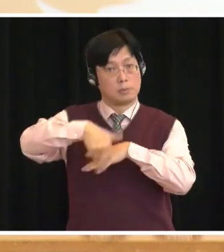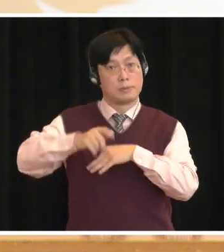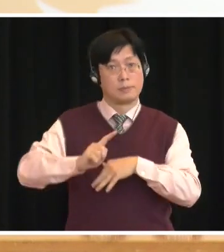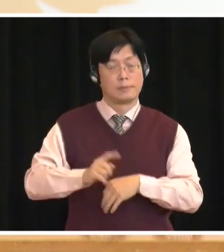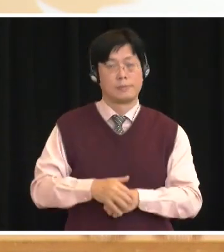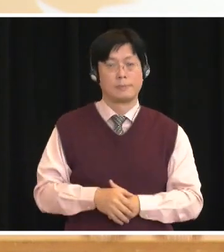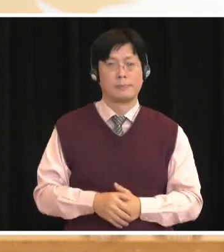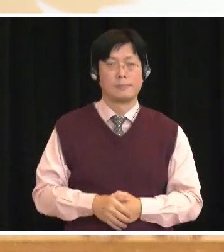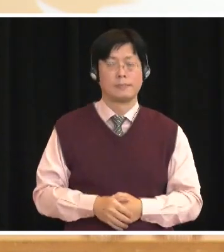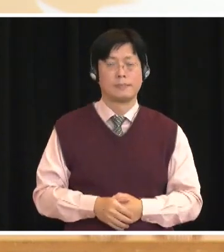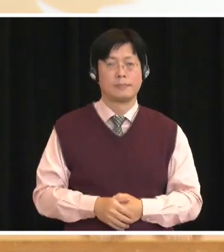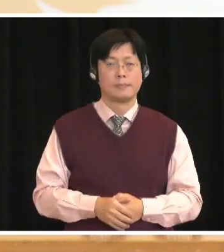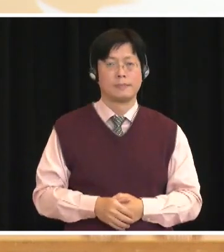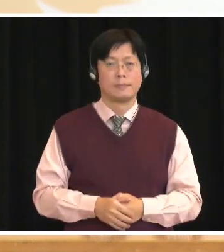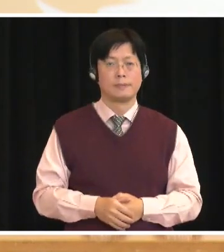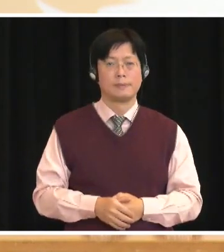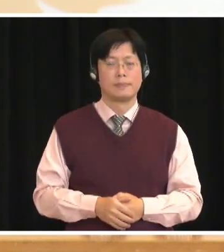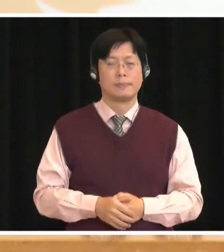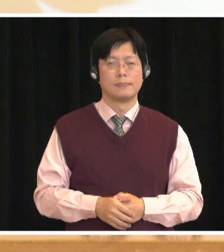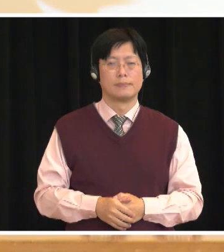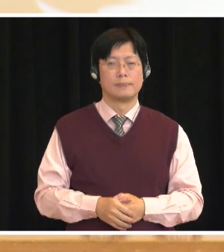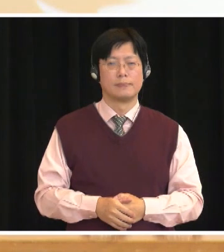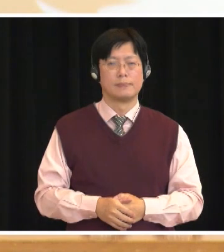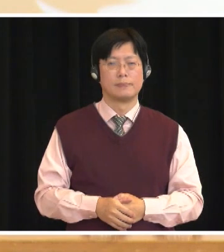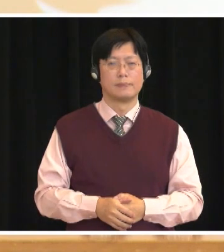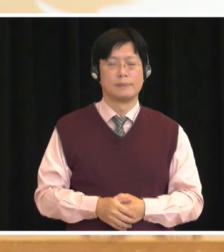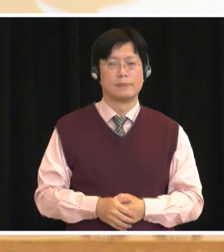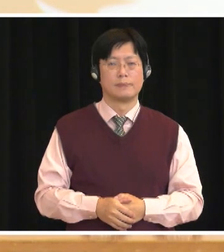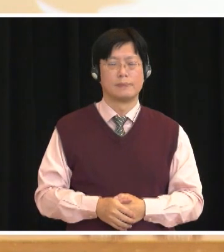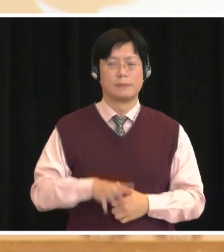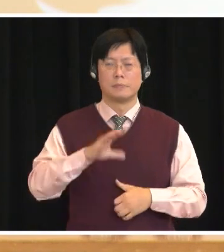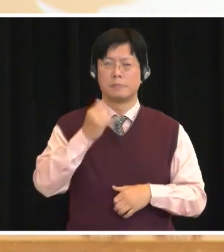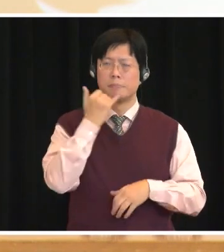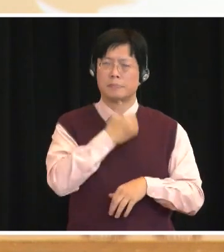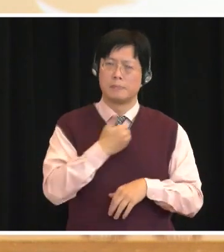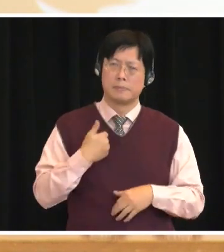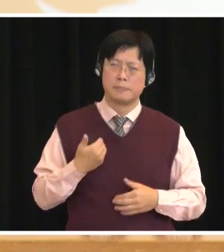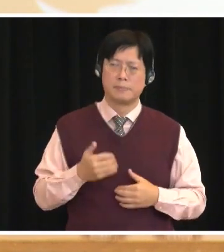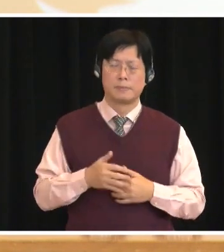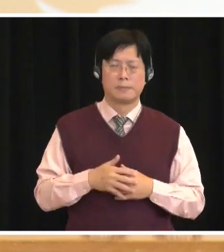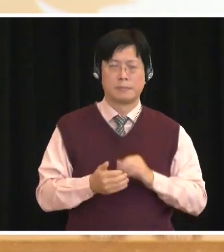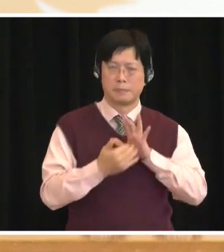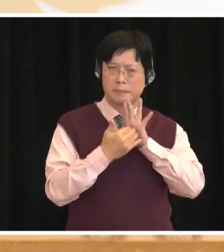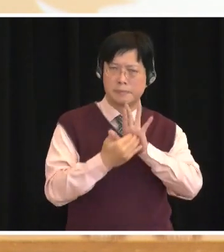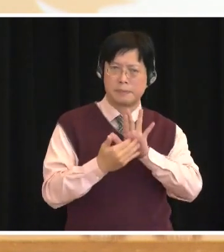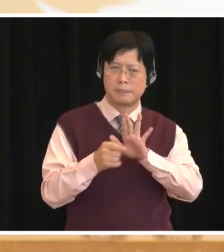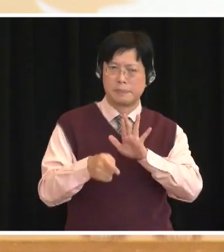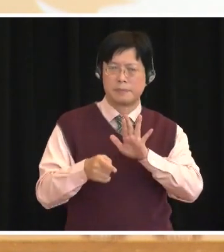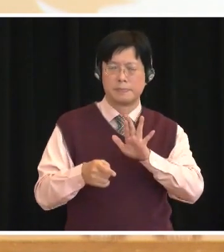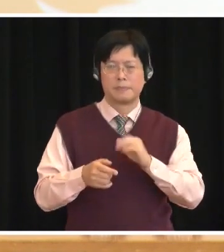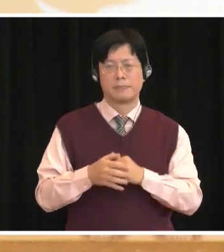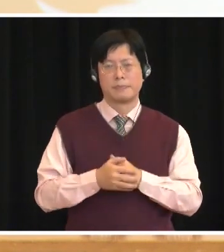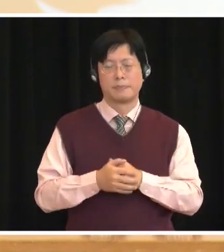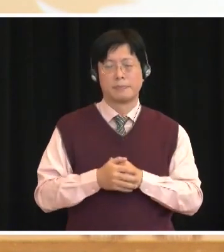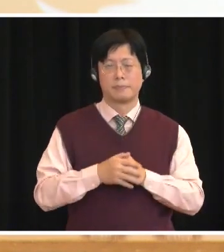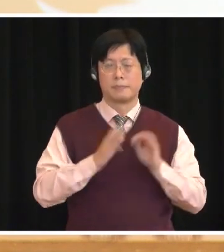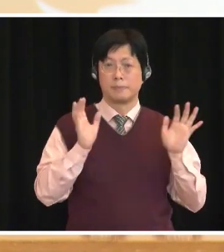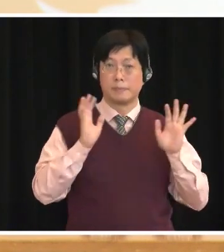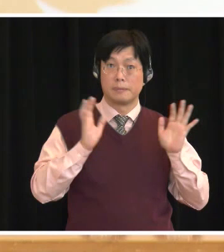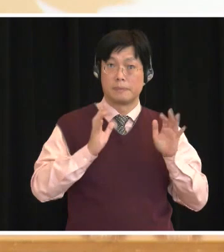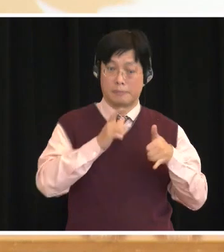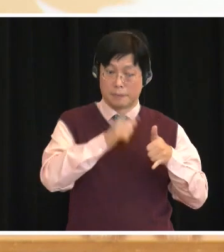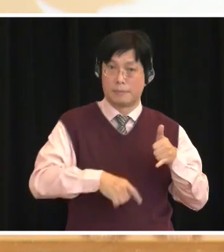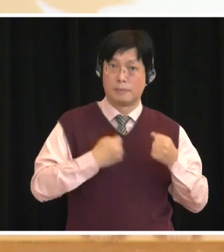are there possibilities to avoid for a child the cross-examination in court? Is